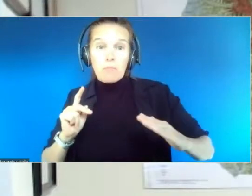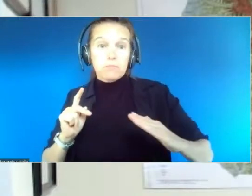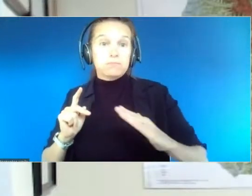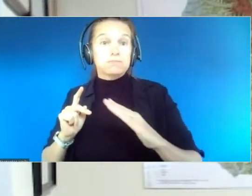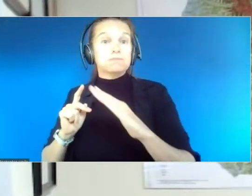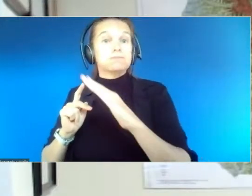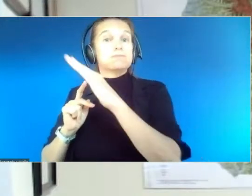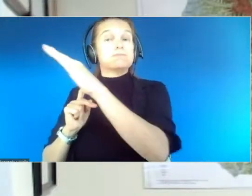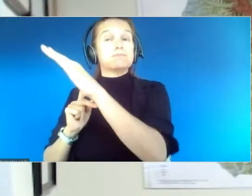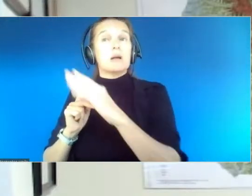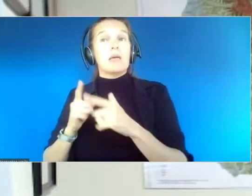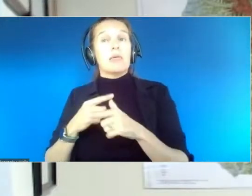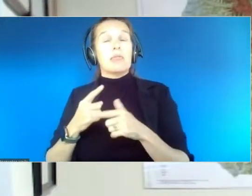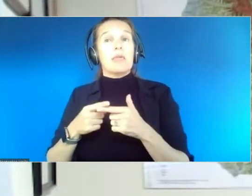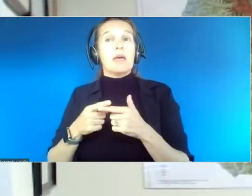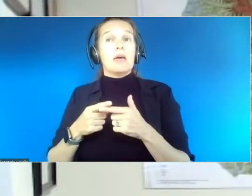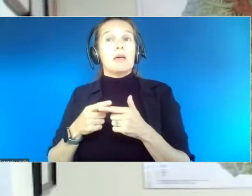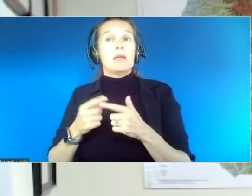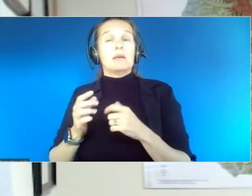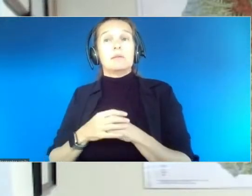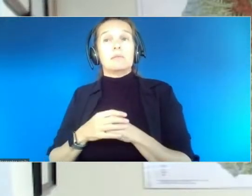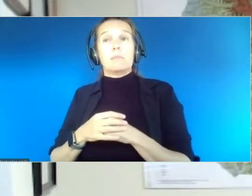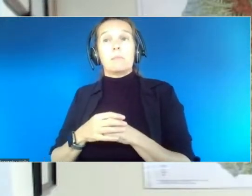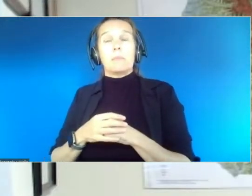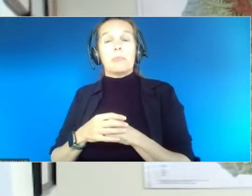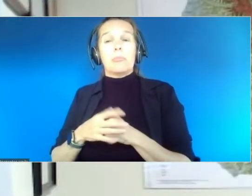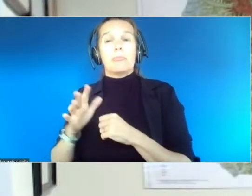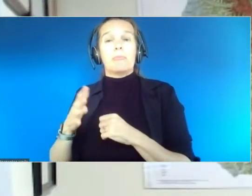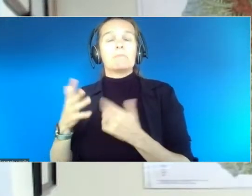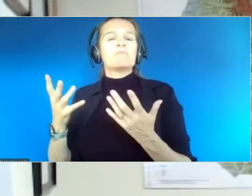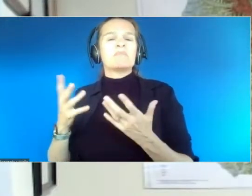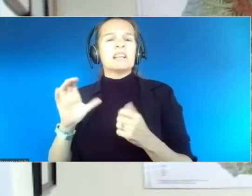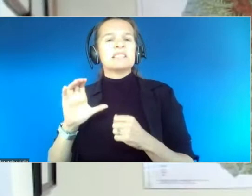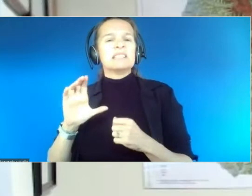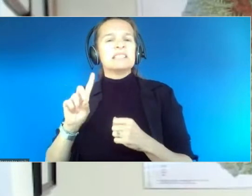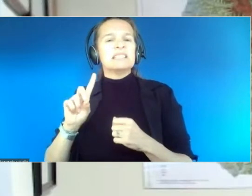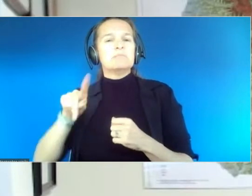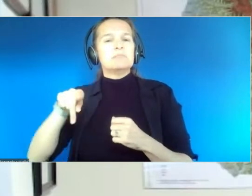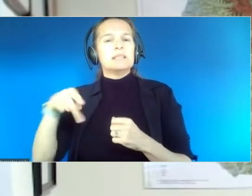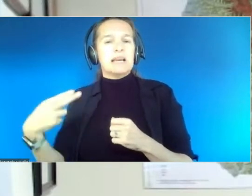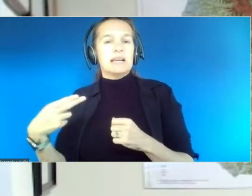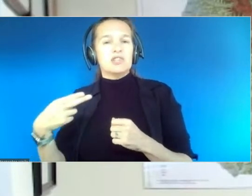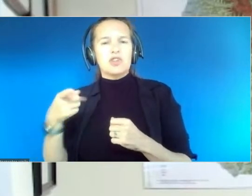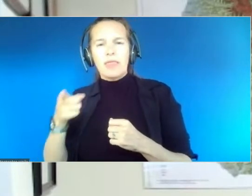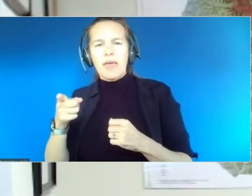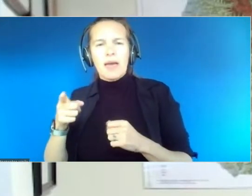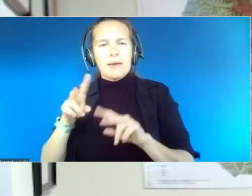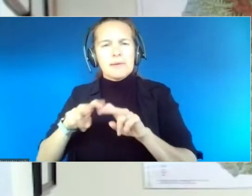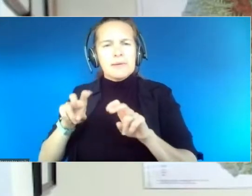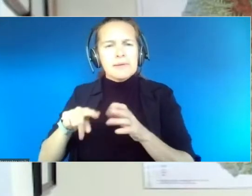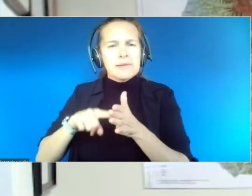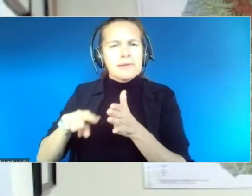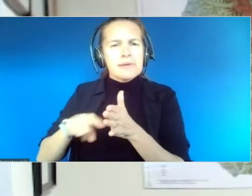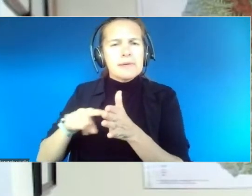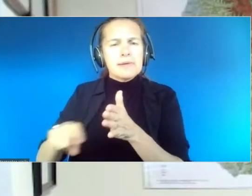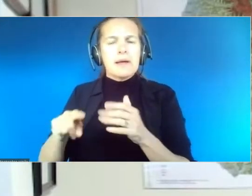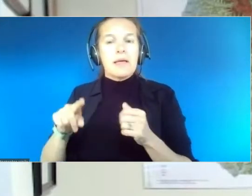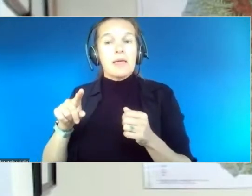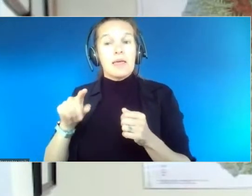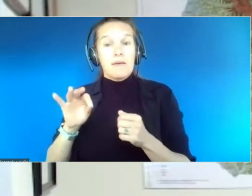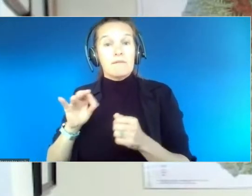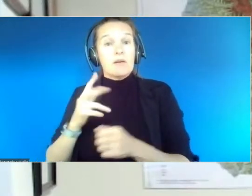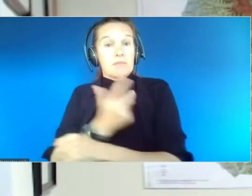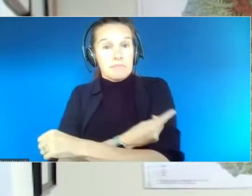the projections by the modelers at CDPH is that we could get over this group that